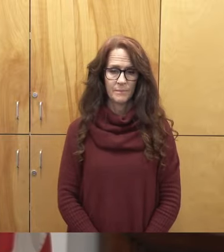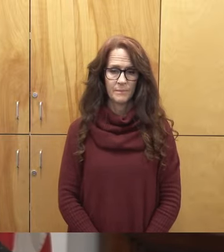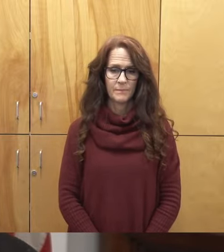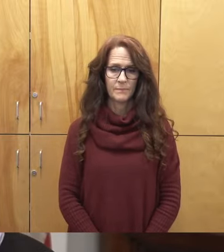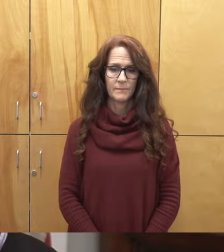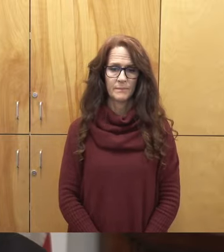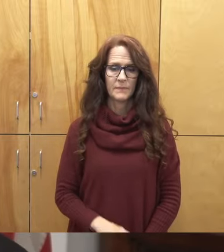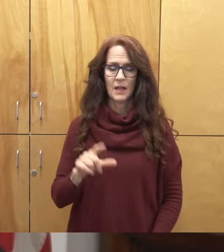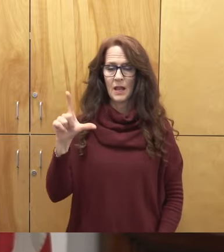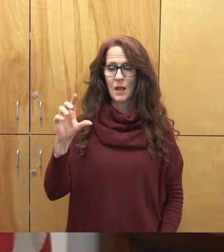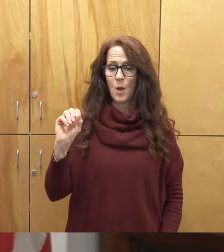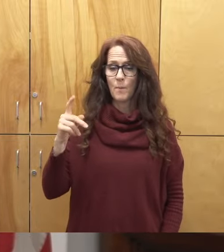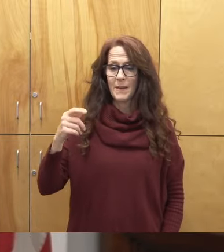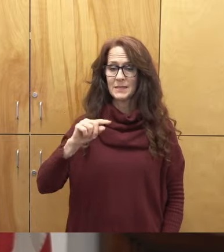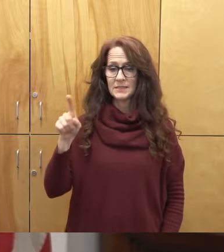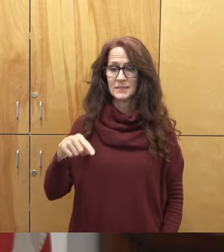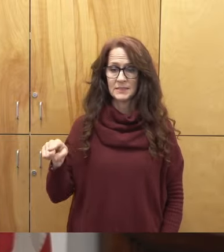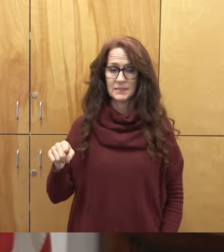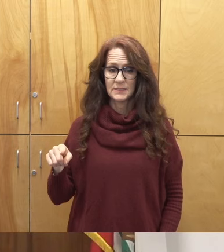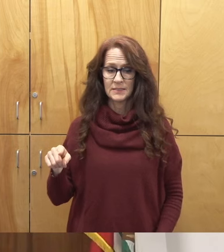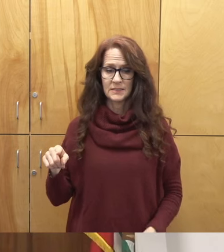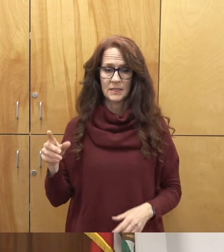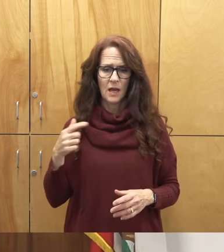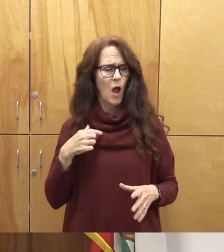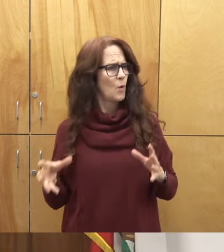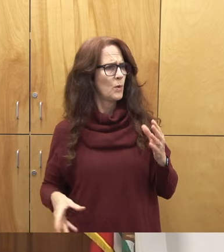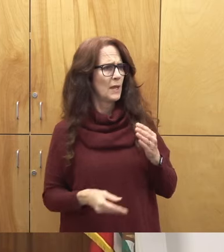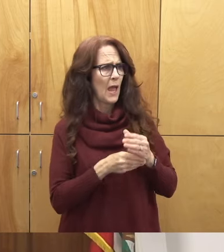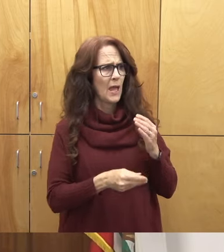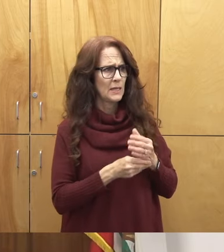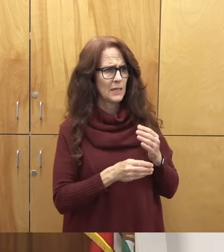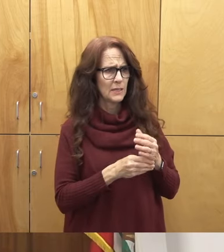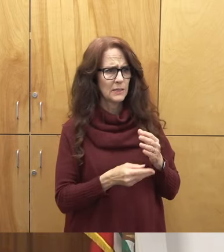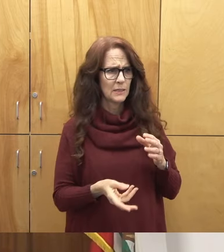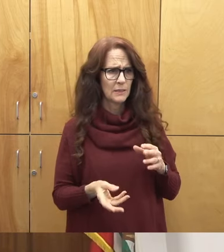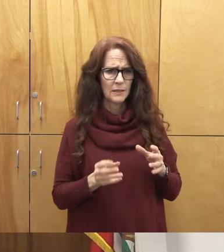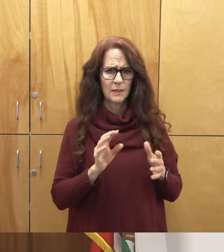another question. Are we increasing the number of counselors in this plan?